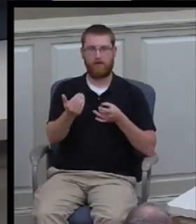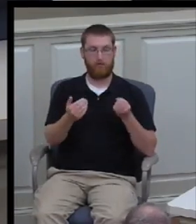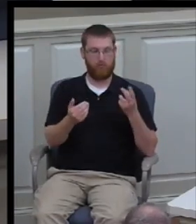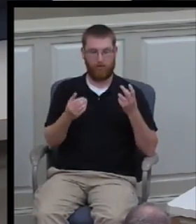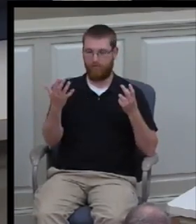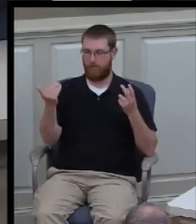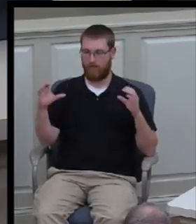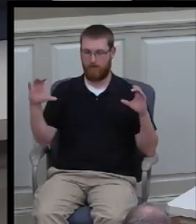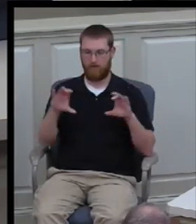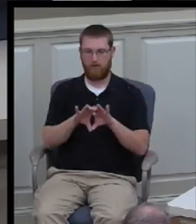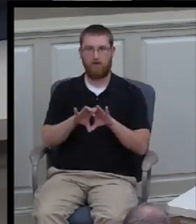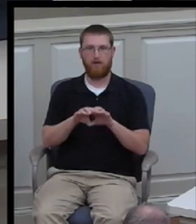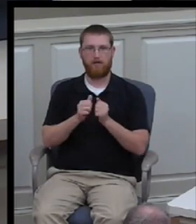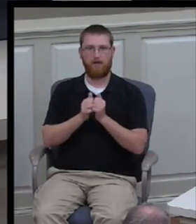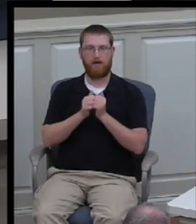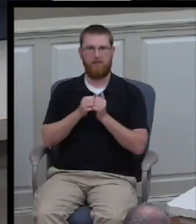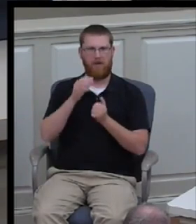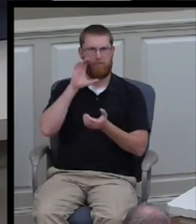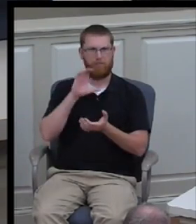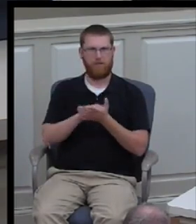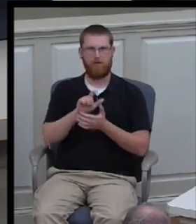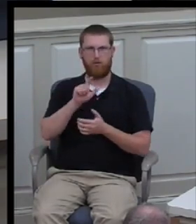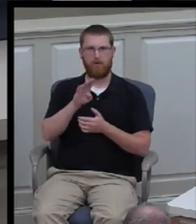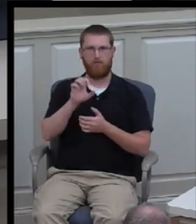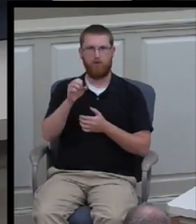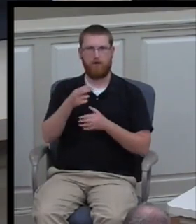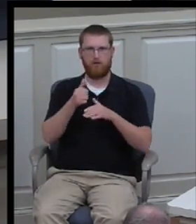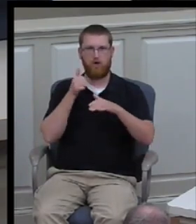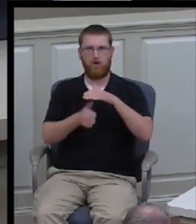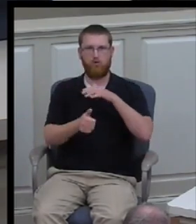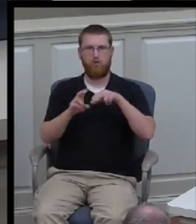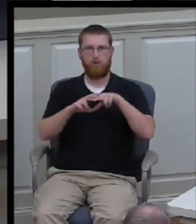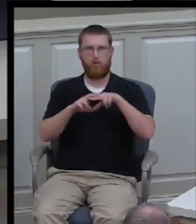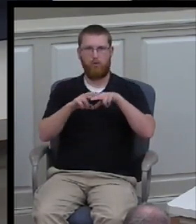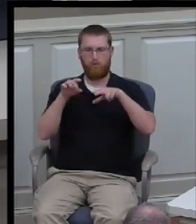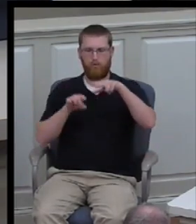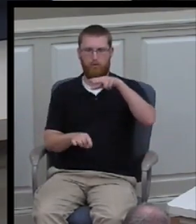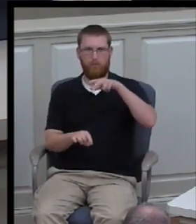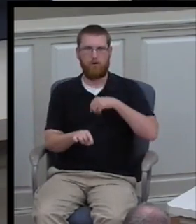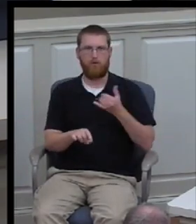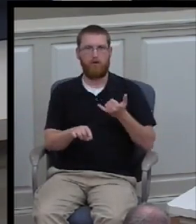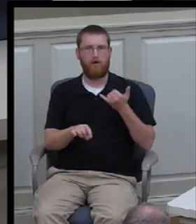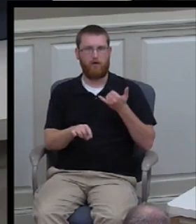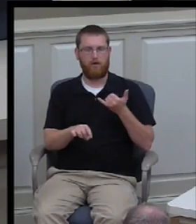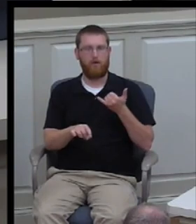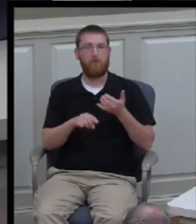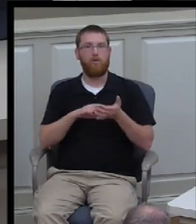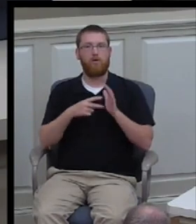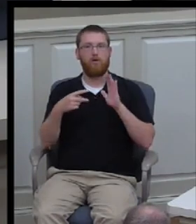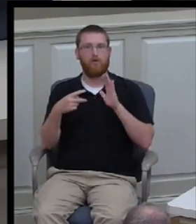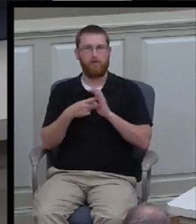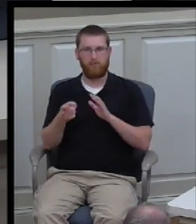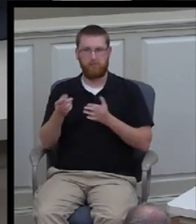together. I think that is a 24-inch under the railroad tracks today. And so what